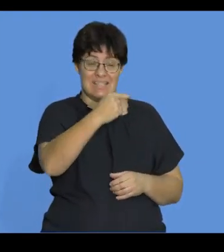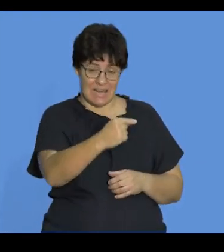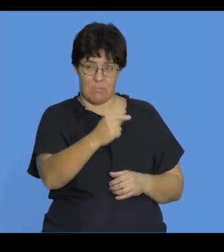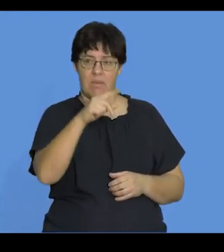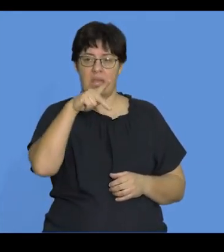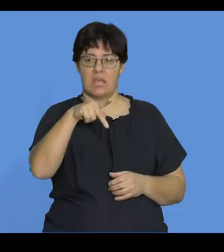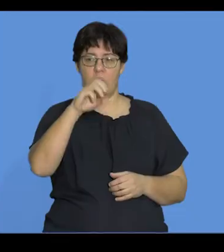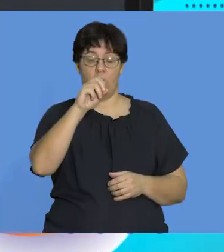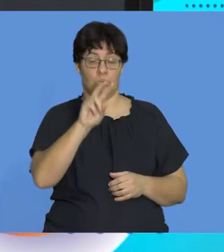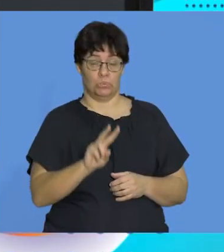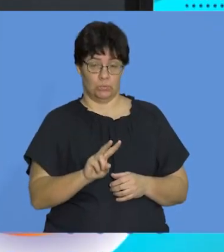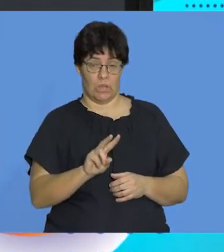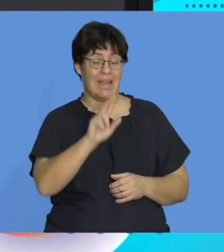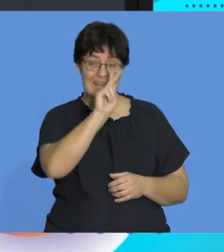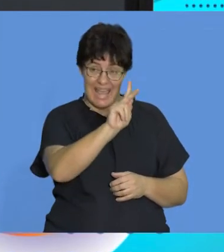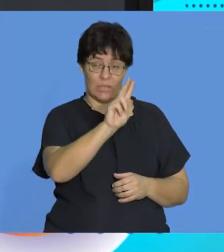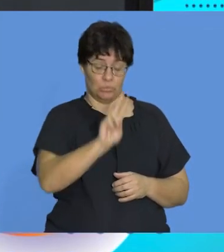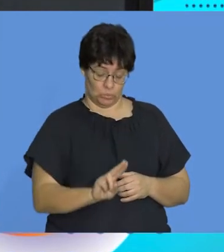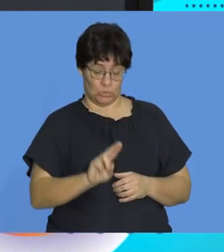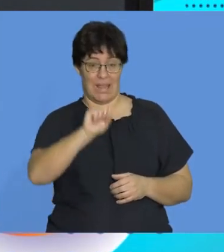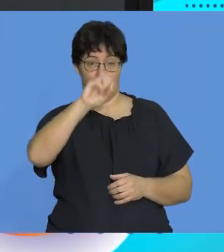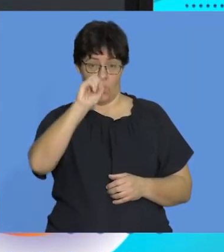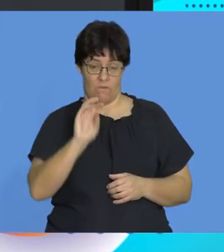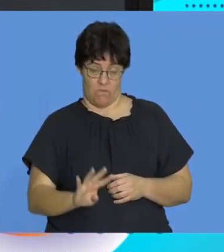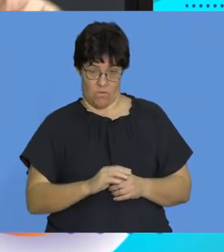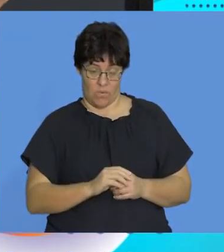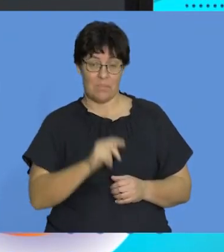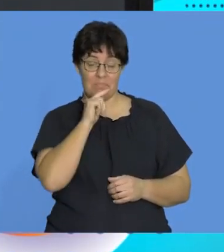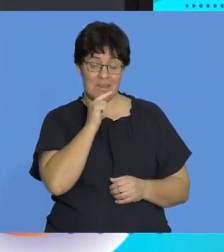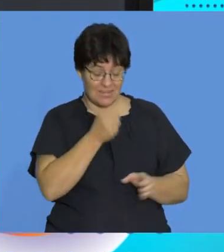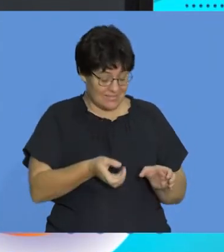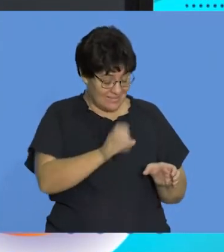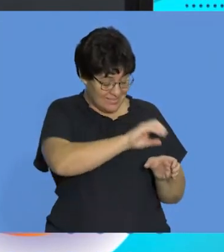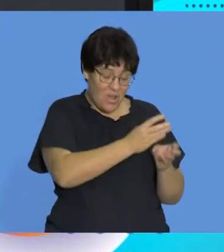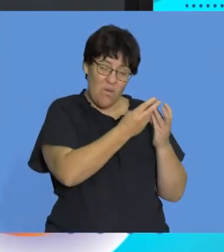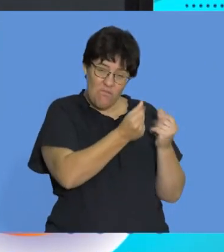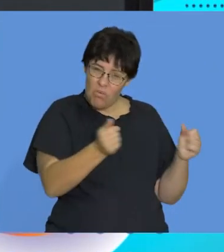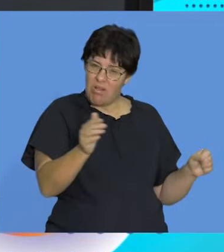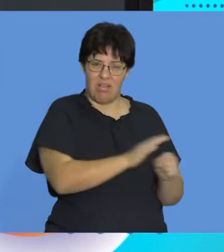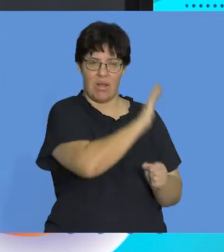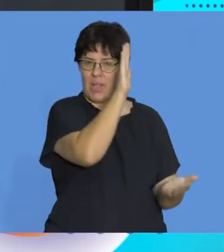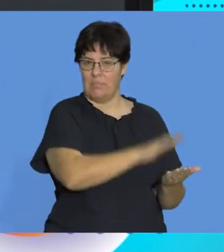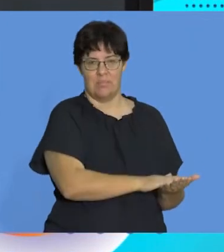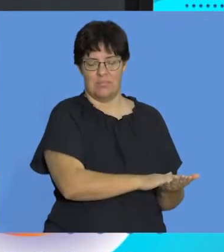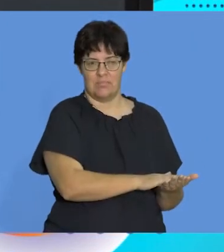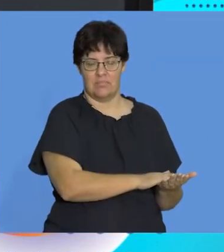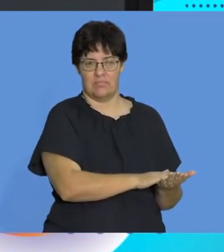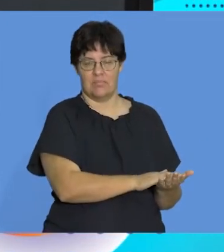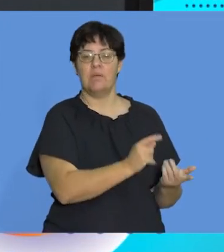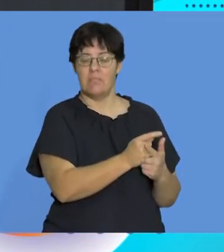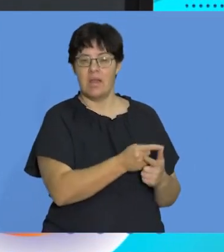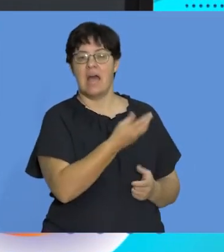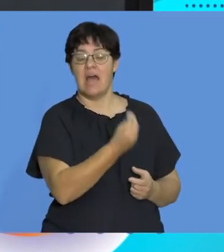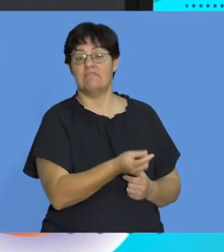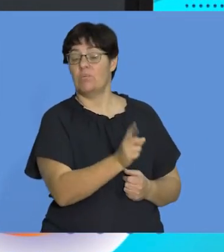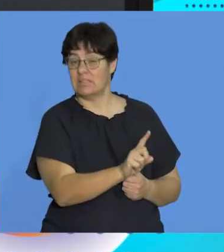is important here? Potassium sulfate is completely soluble in water, so it dissolves completely. So it will form actually